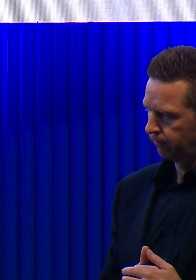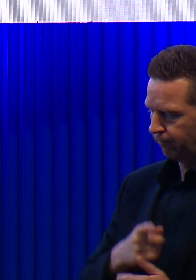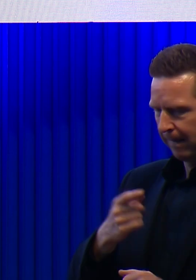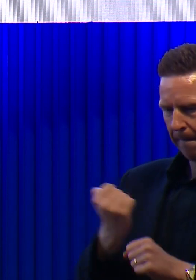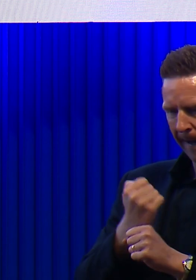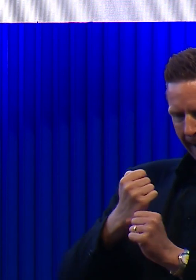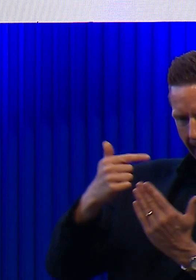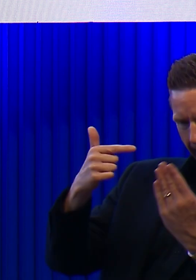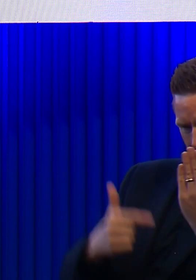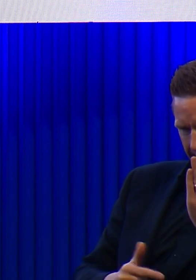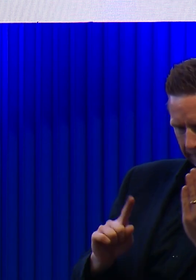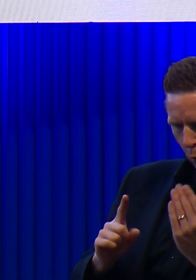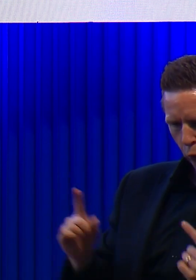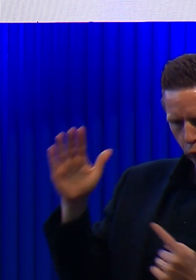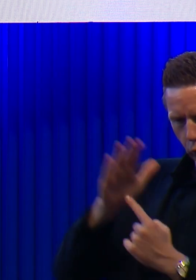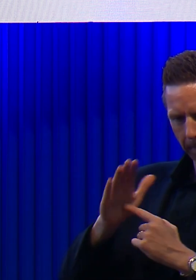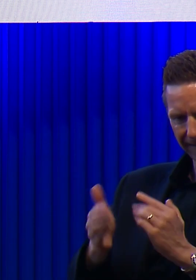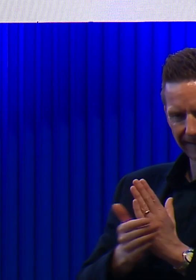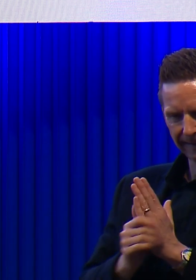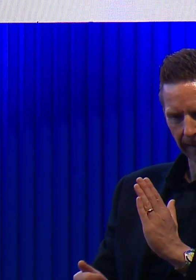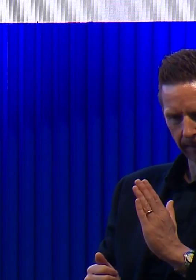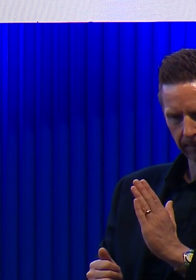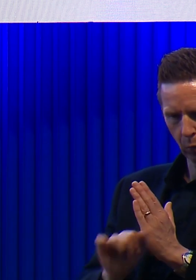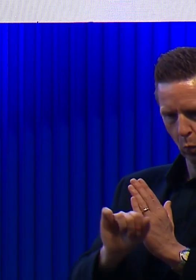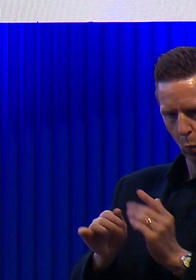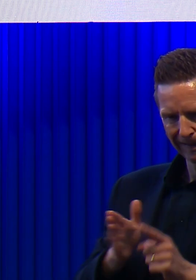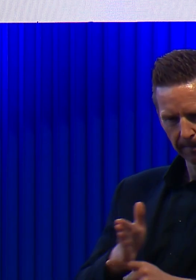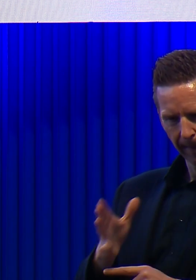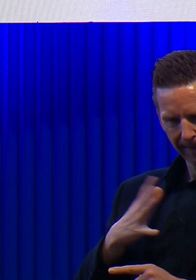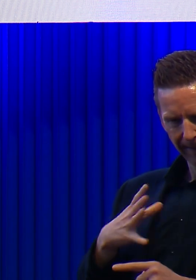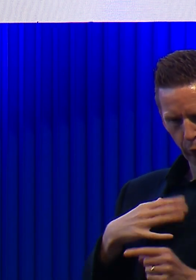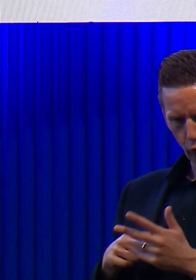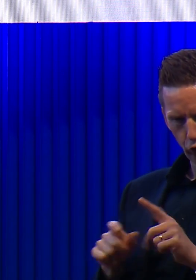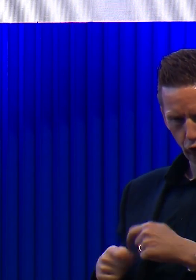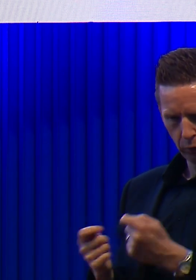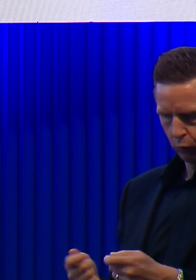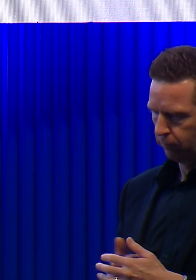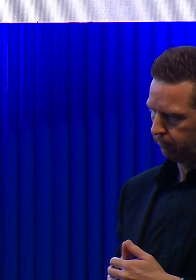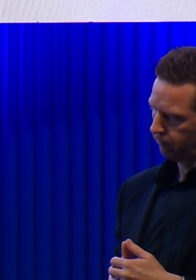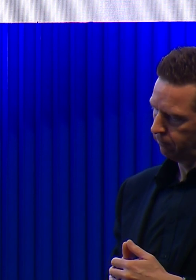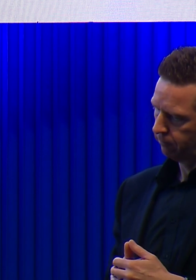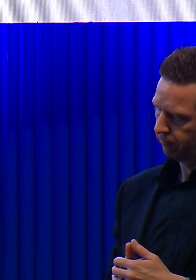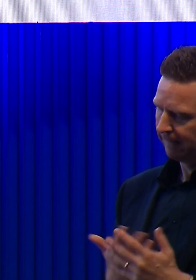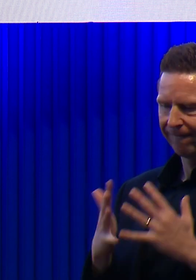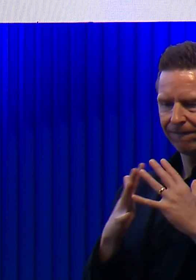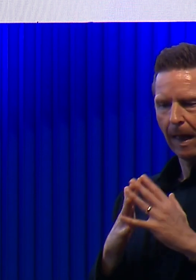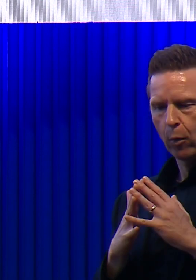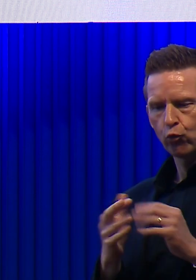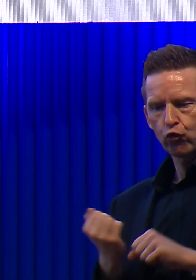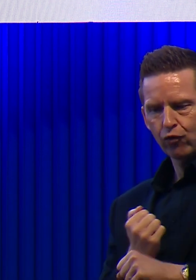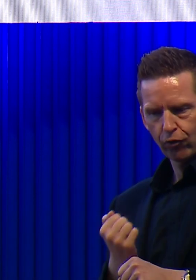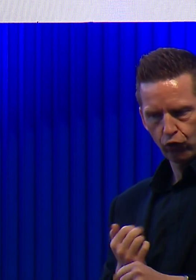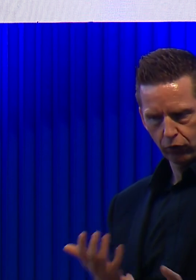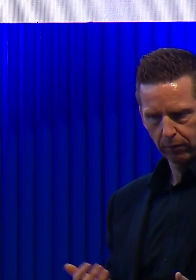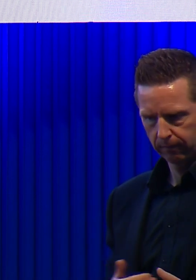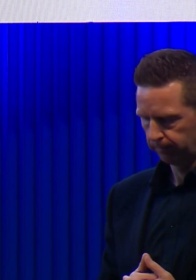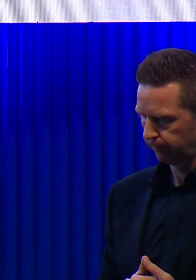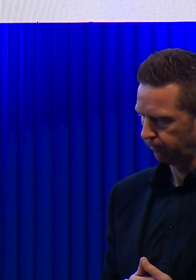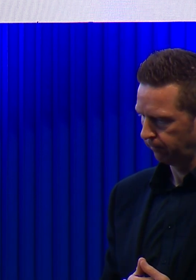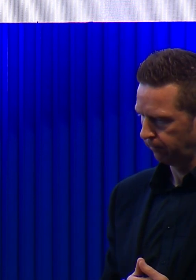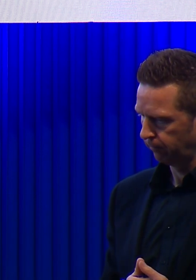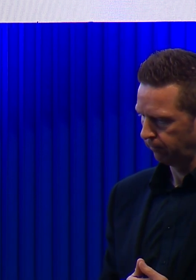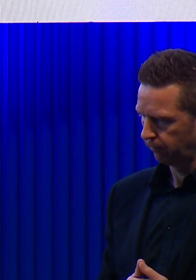Stage, whether that's a startup, a scale-up, or a scaler, as in, are they still sorting out their value proposition, or